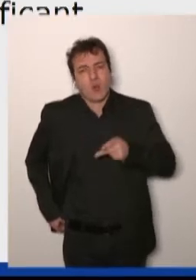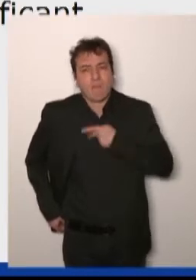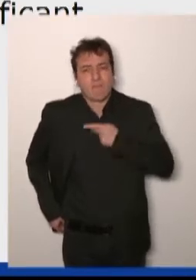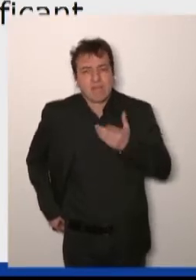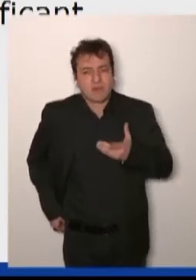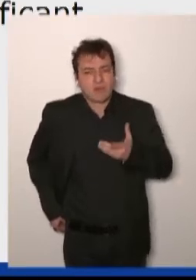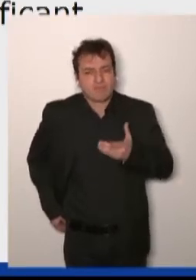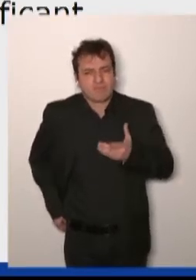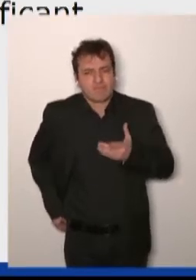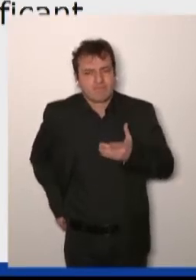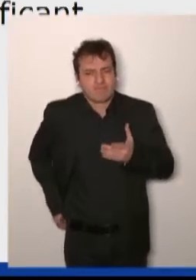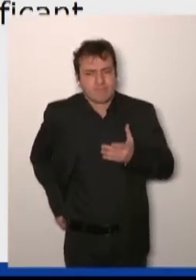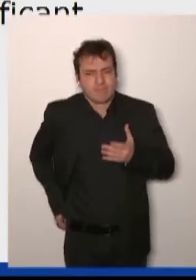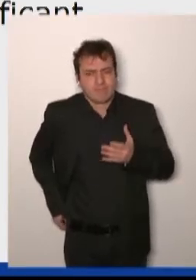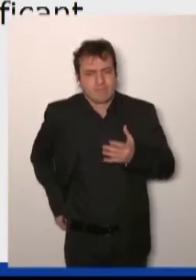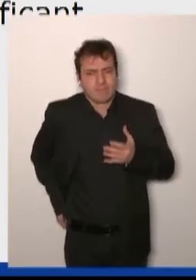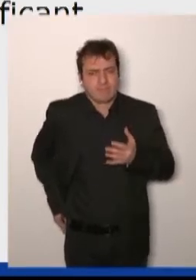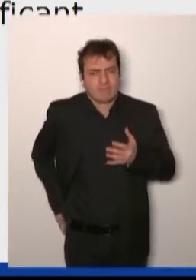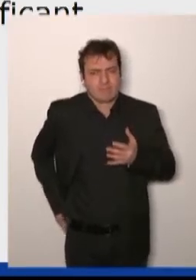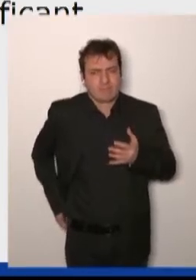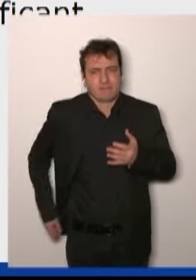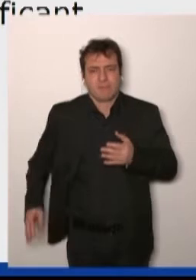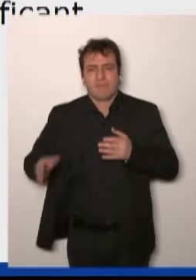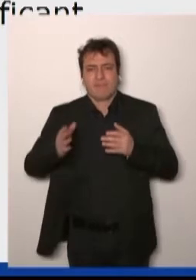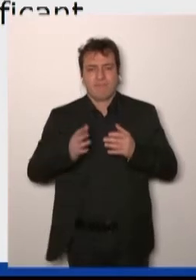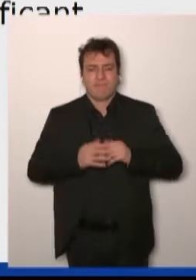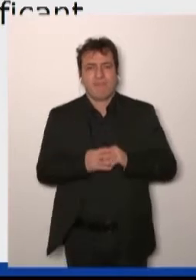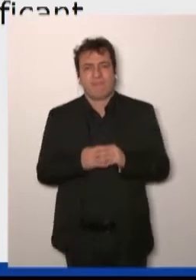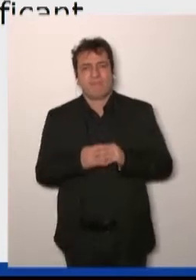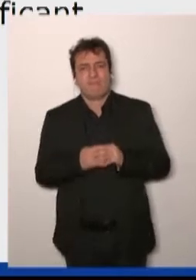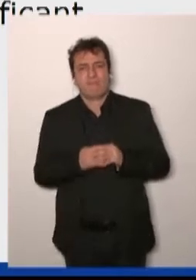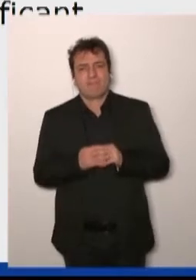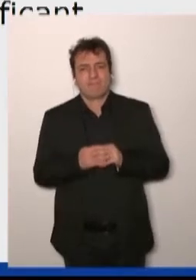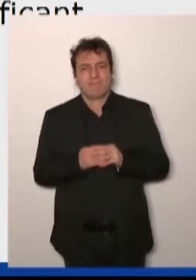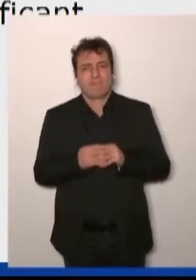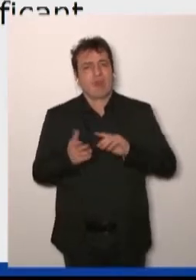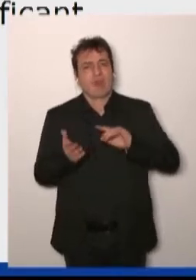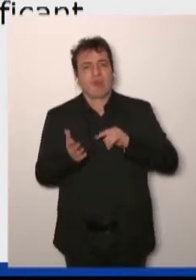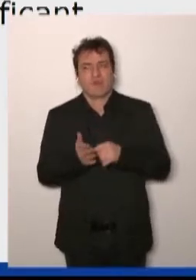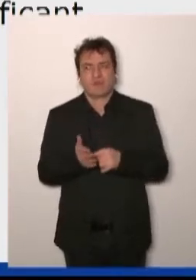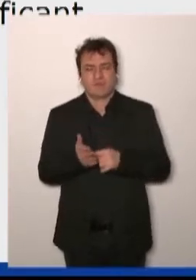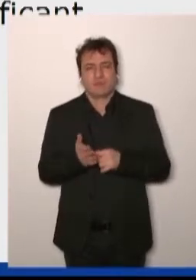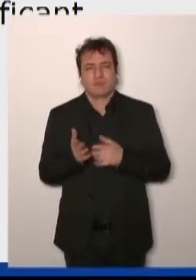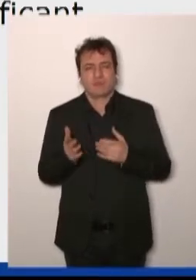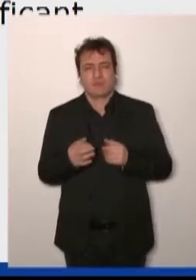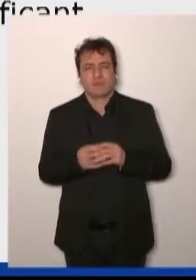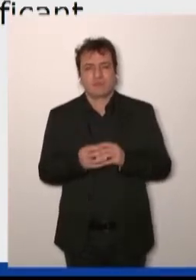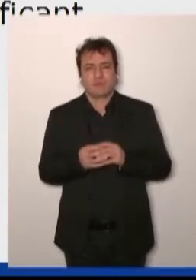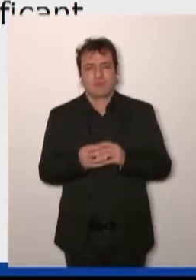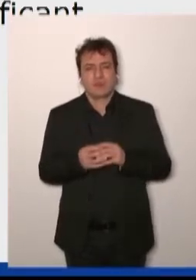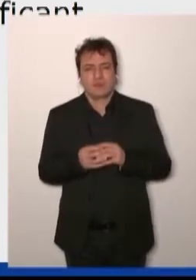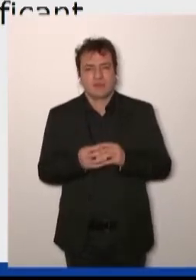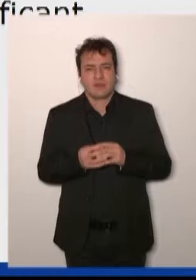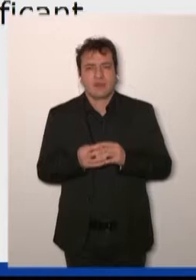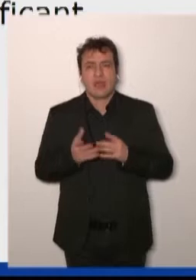off-label, so without any robust data on pharmacokinetics, safety, and efficacy. And addressing this was really the objective